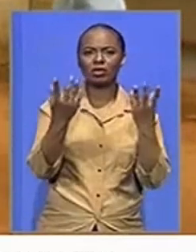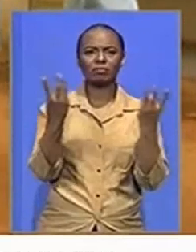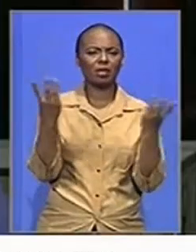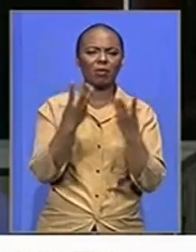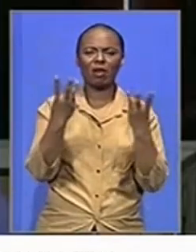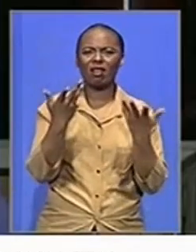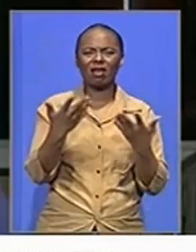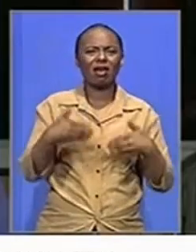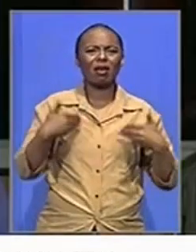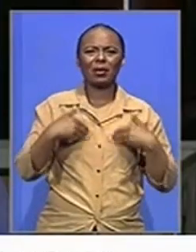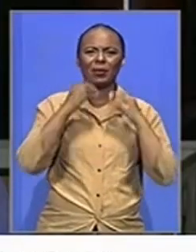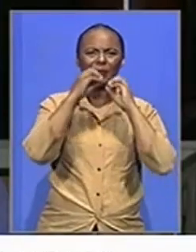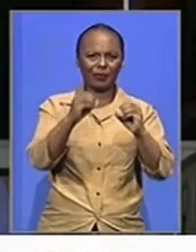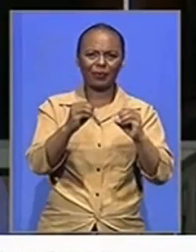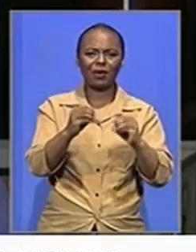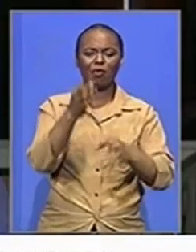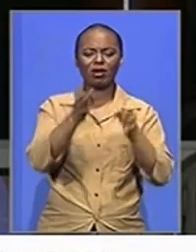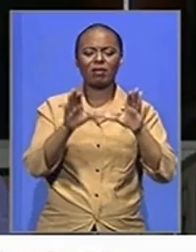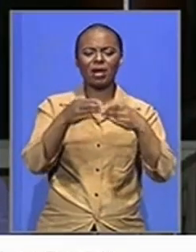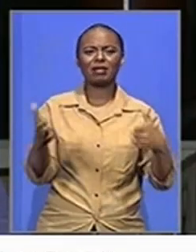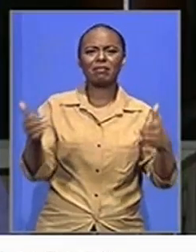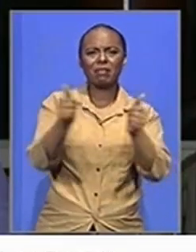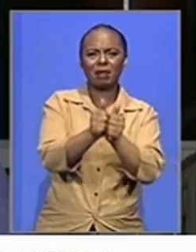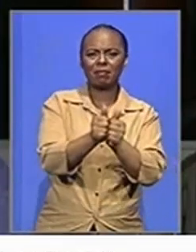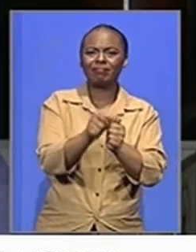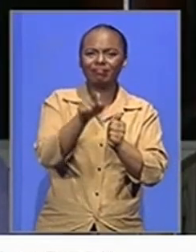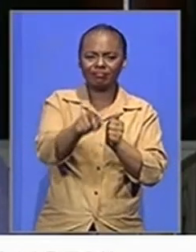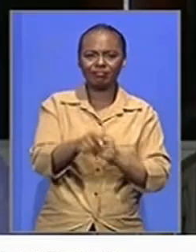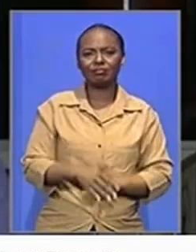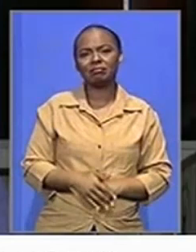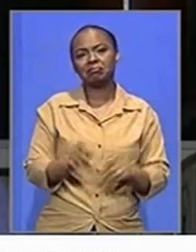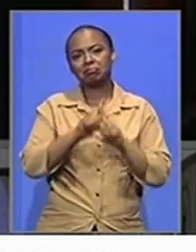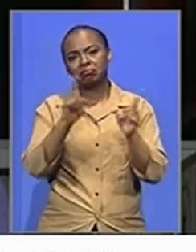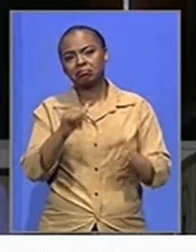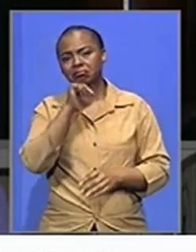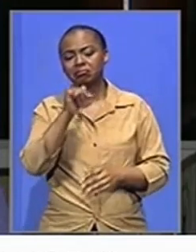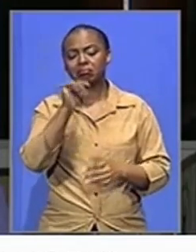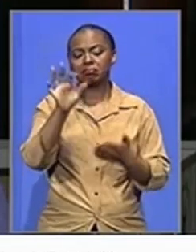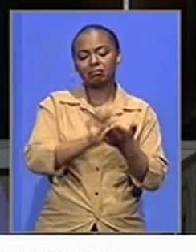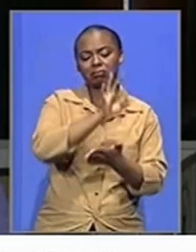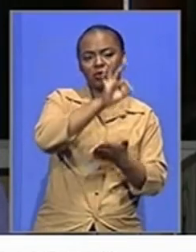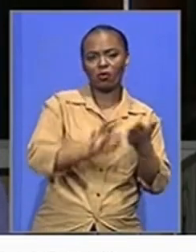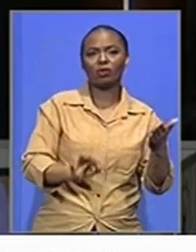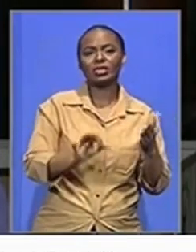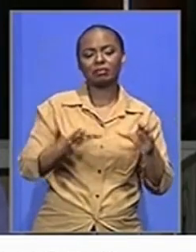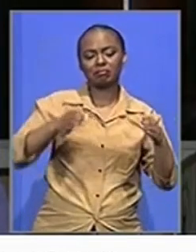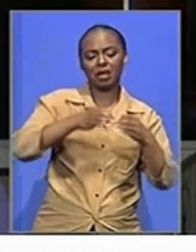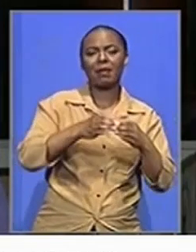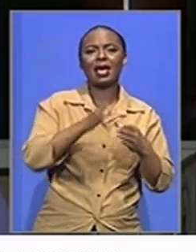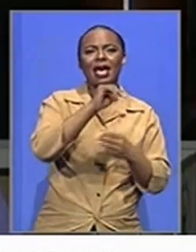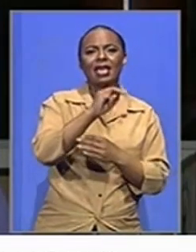sentle, but then ke mo he batho ba kgonne go kenya di-votes mo lekoko la majority la